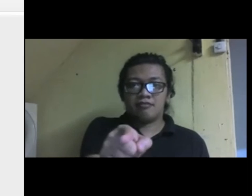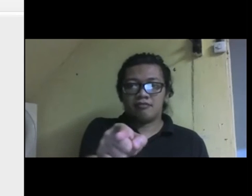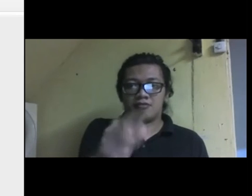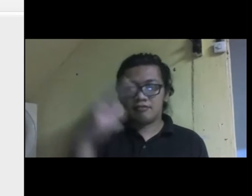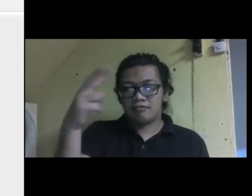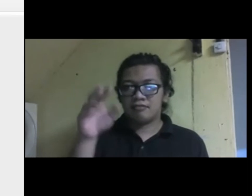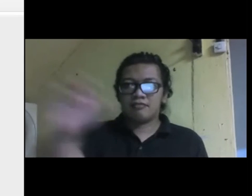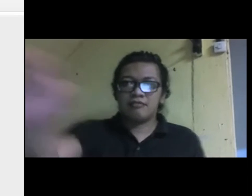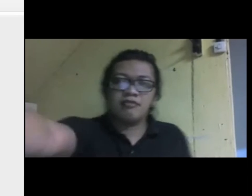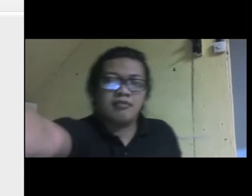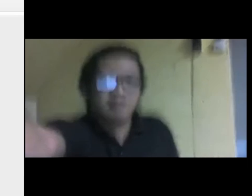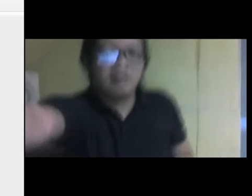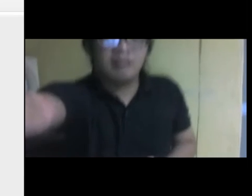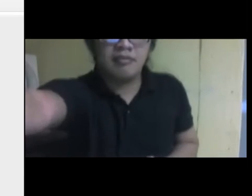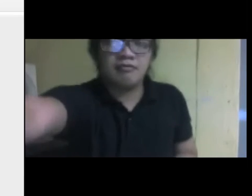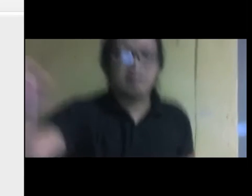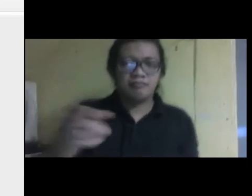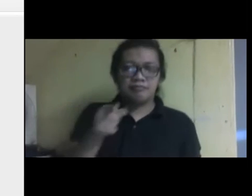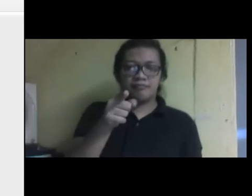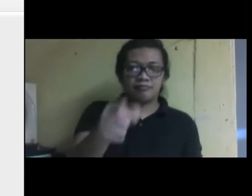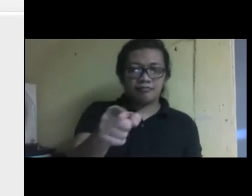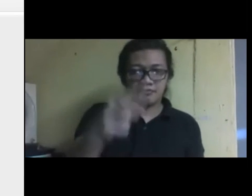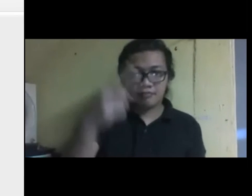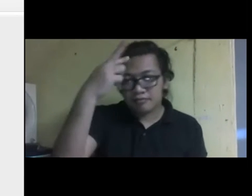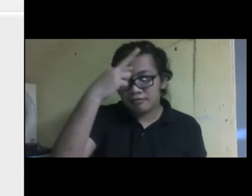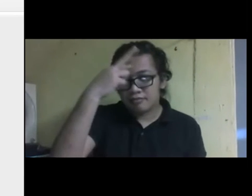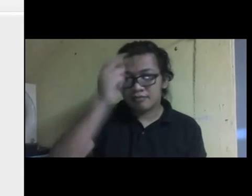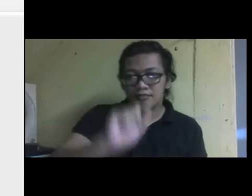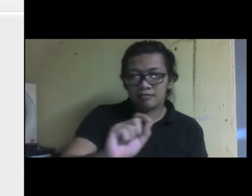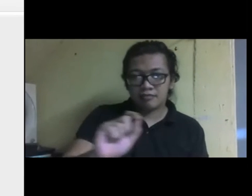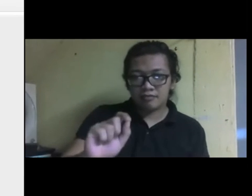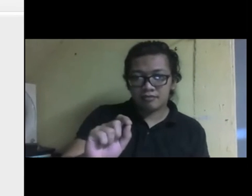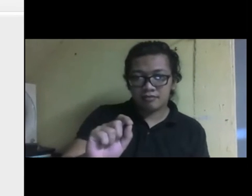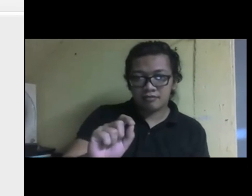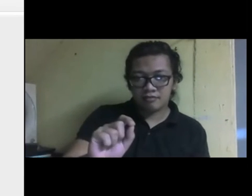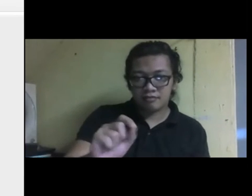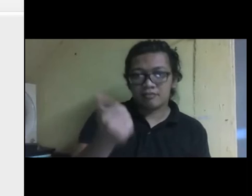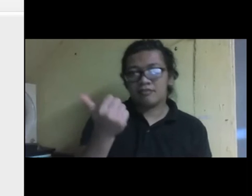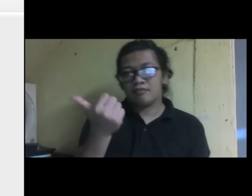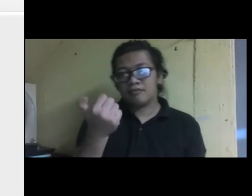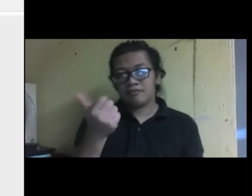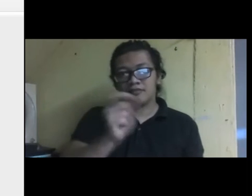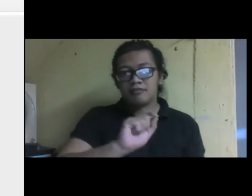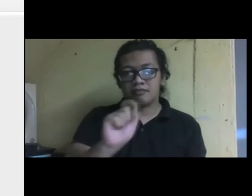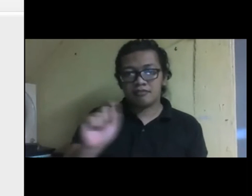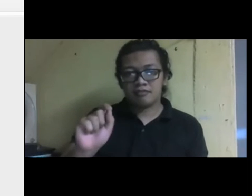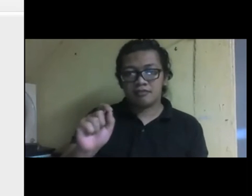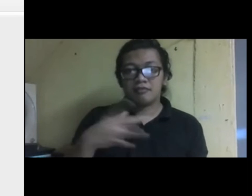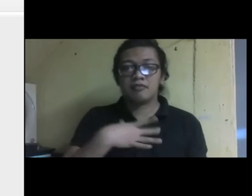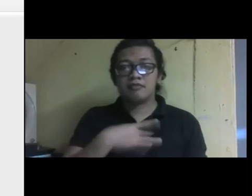So you, pencil, Mhm. ball